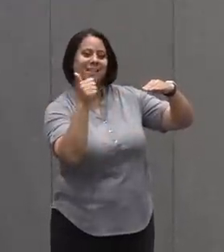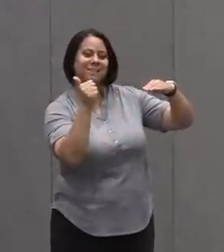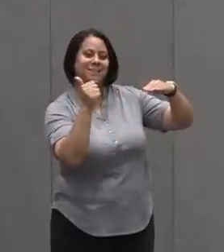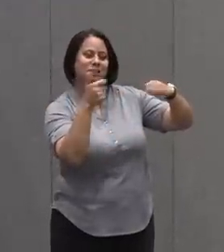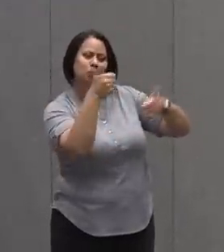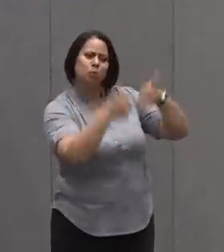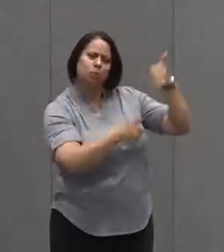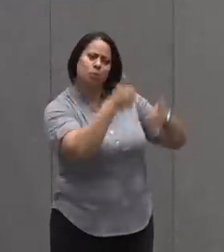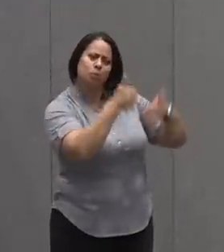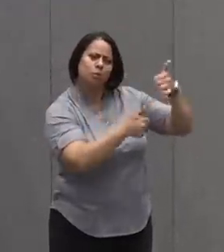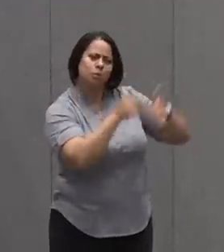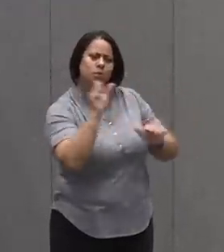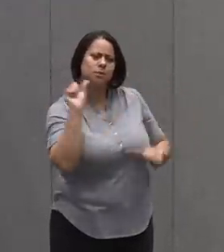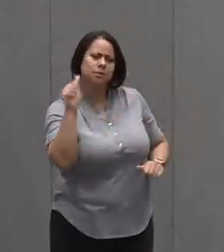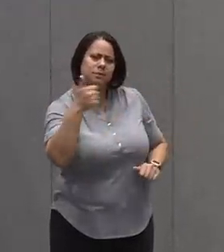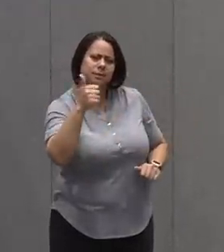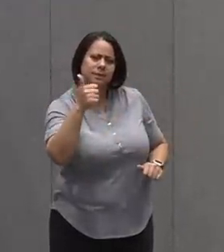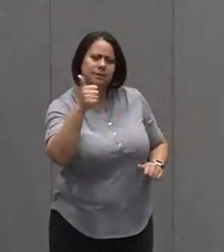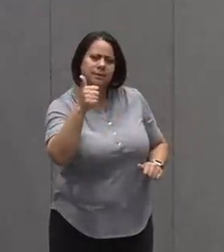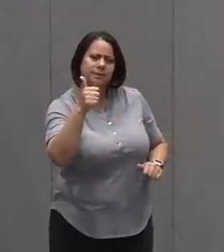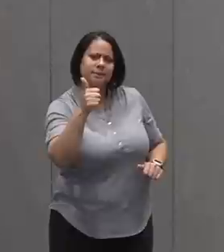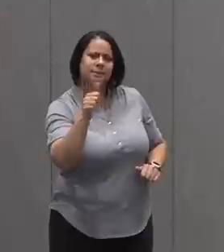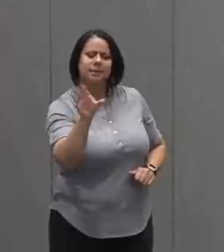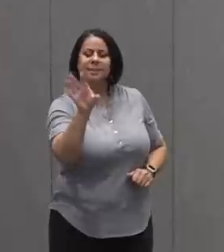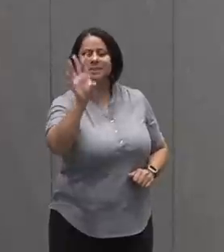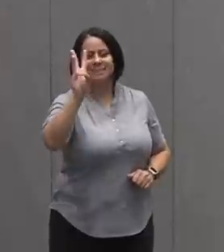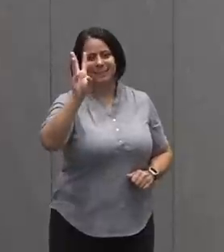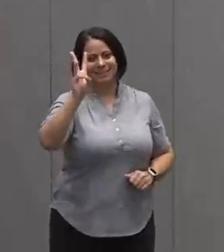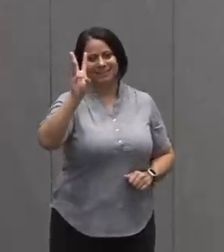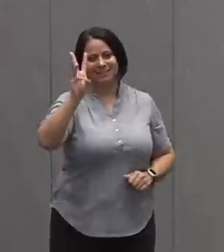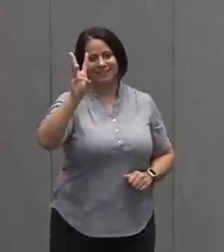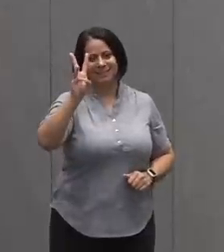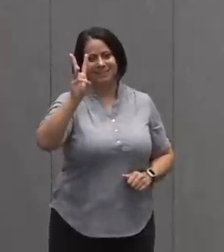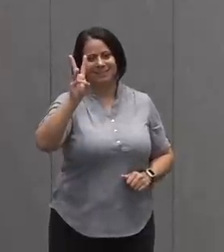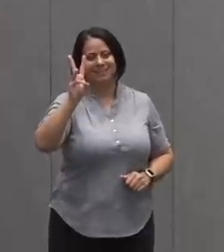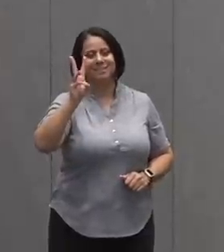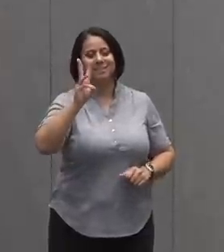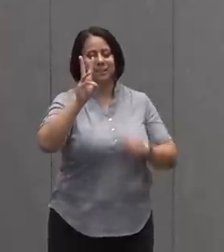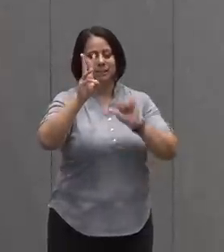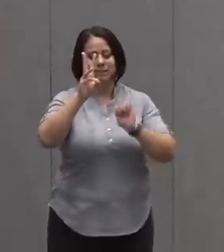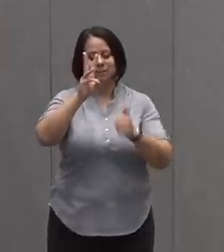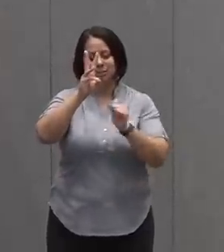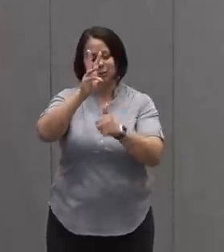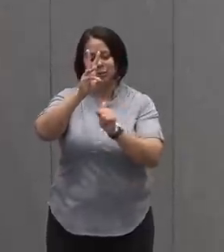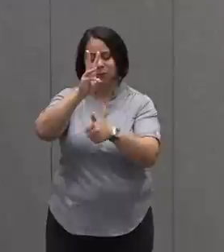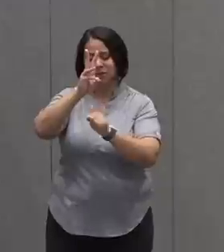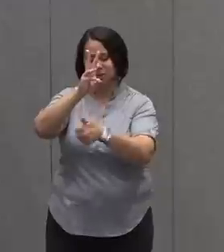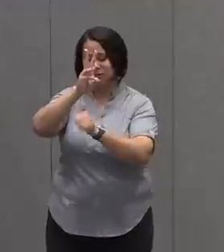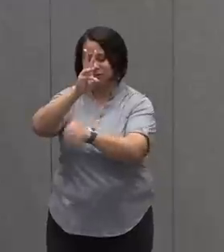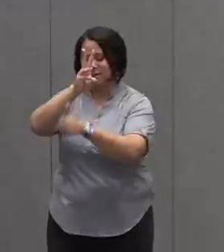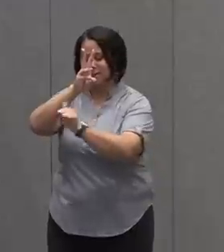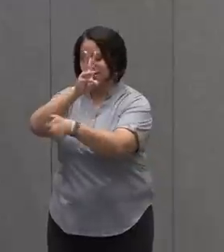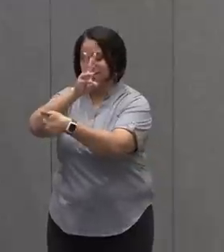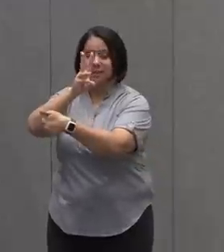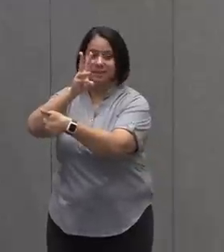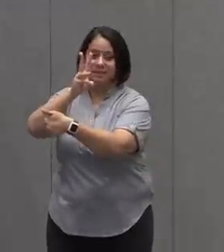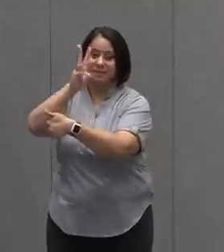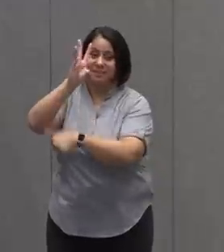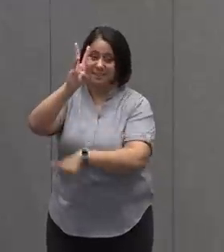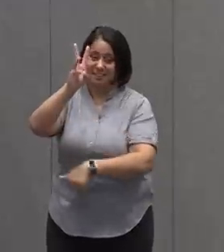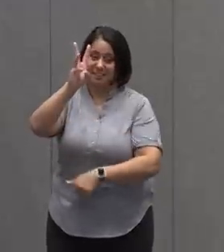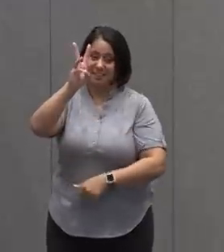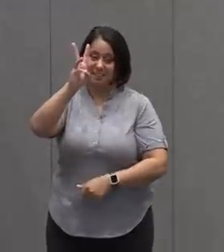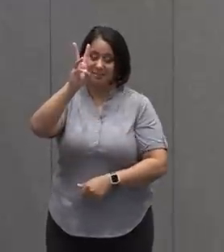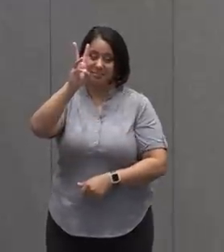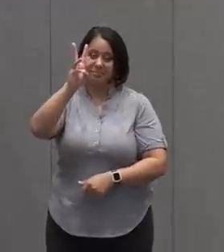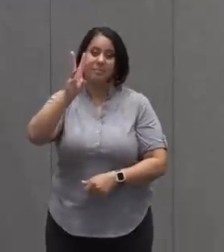tens were before? We said we had six tens. If I needed one more 10 to go in there,